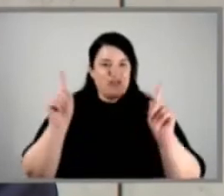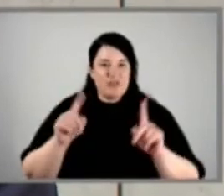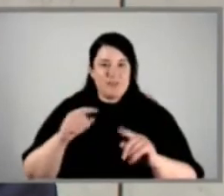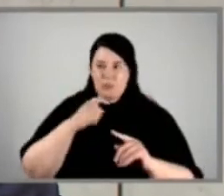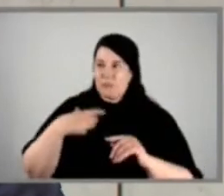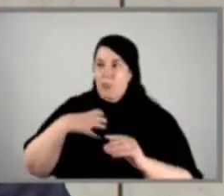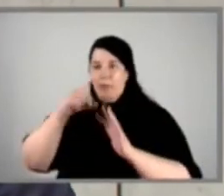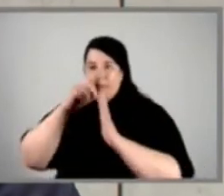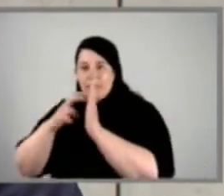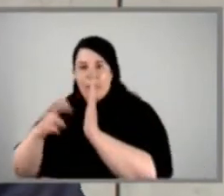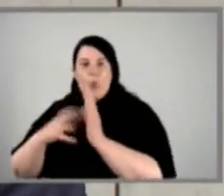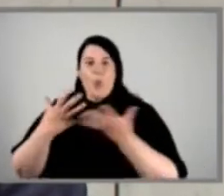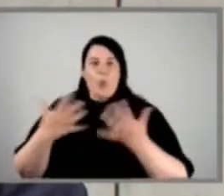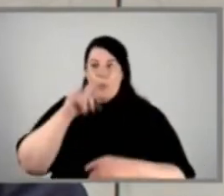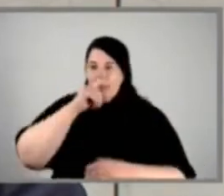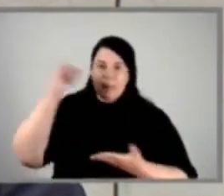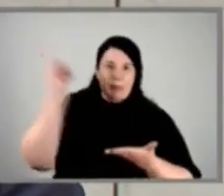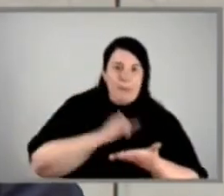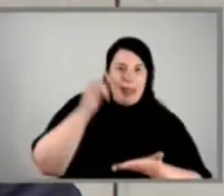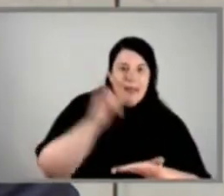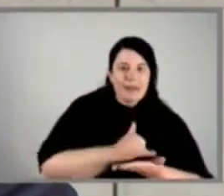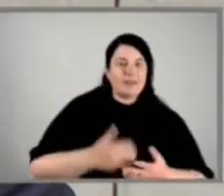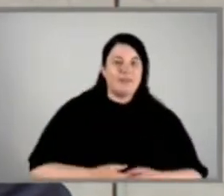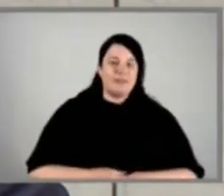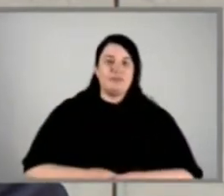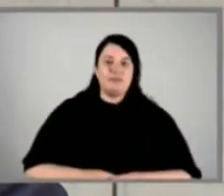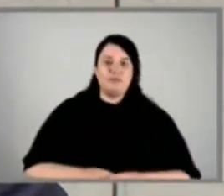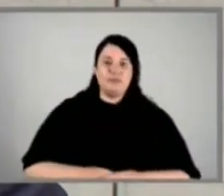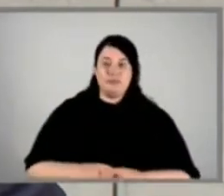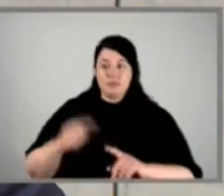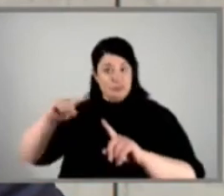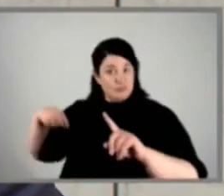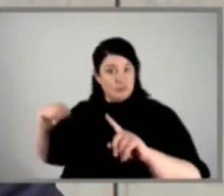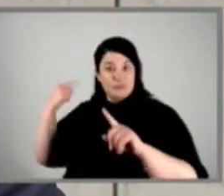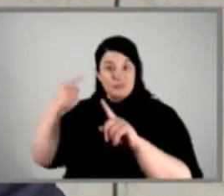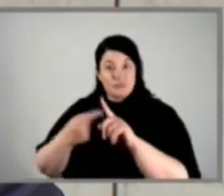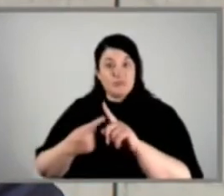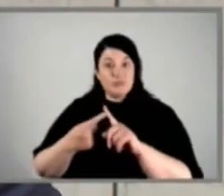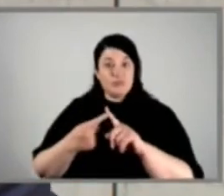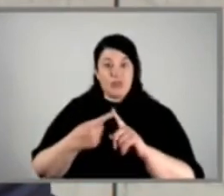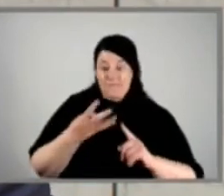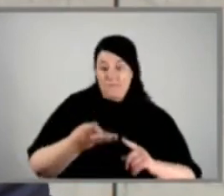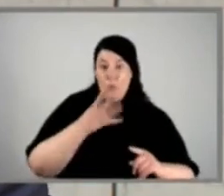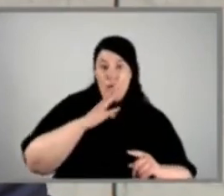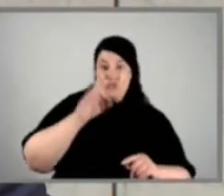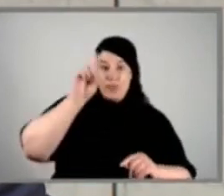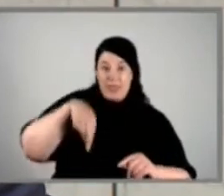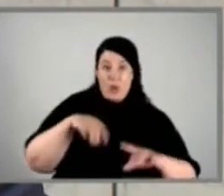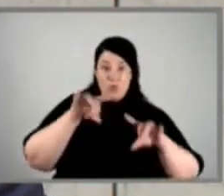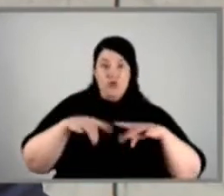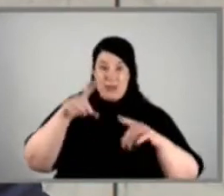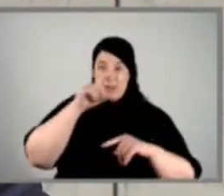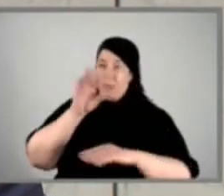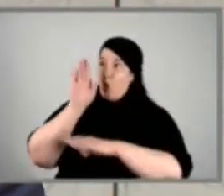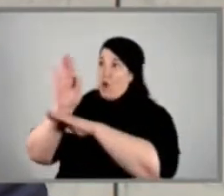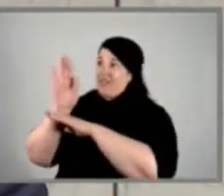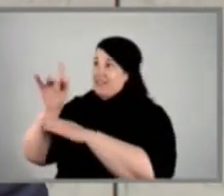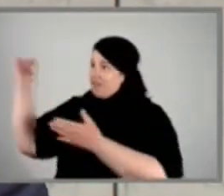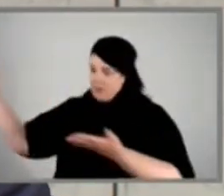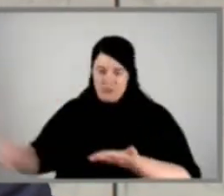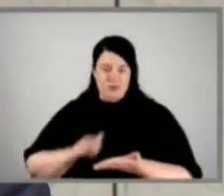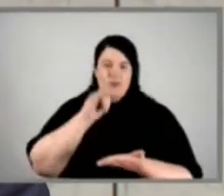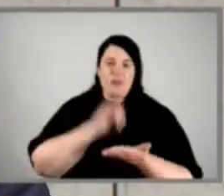over the course of this pandemic, more than 400,000 Australians have come back from overseas. 400,000, that's a